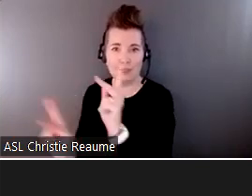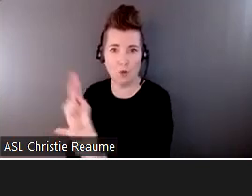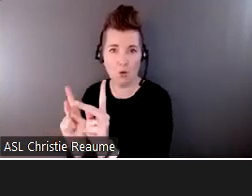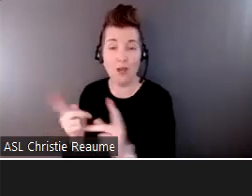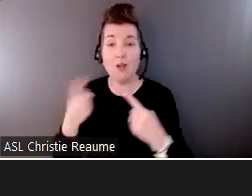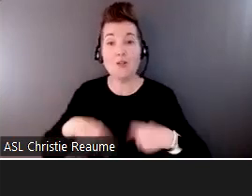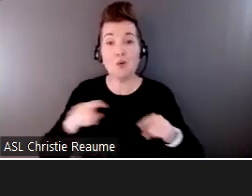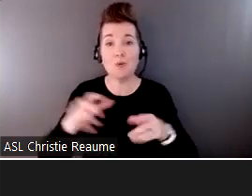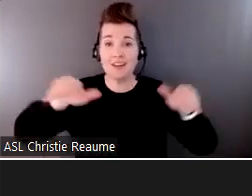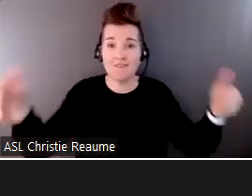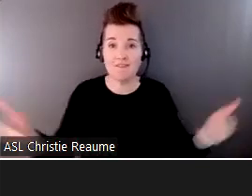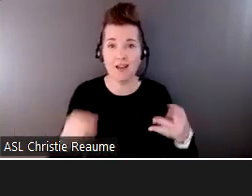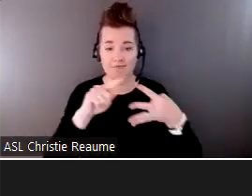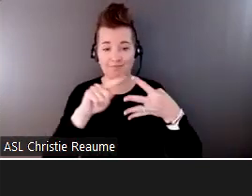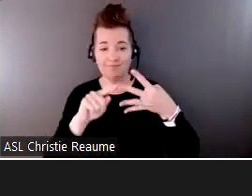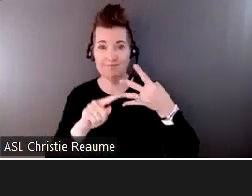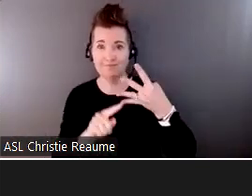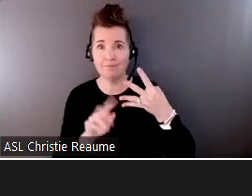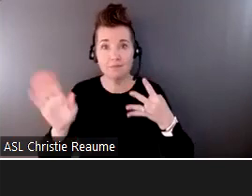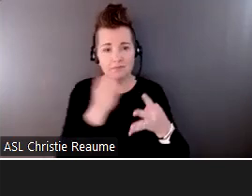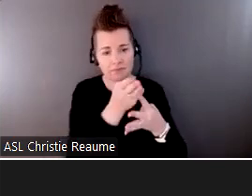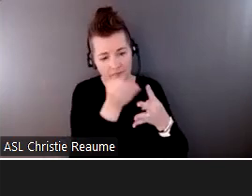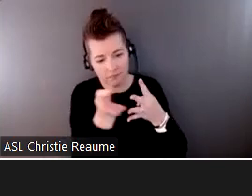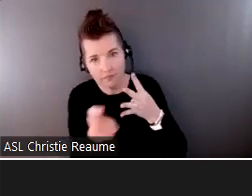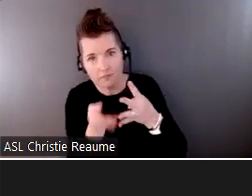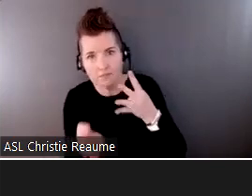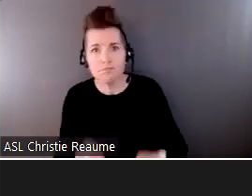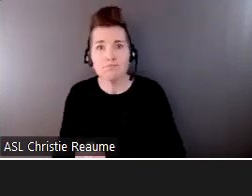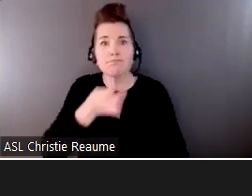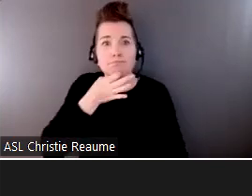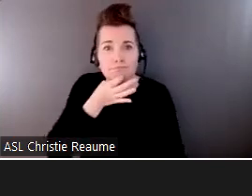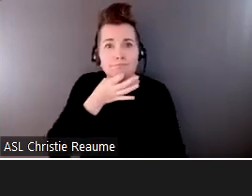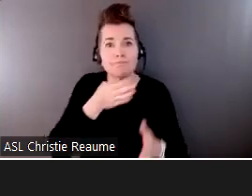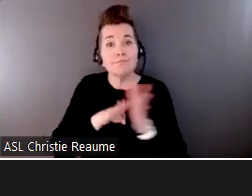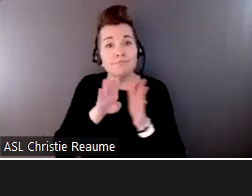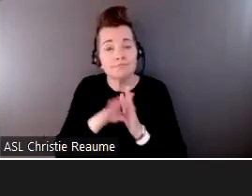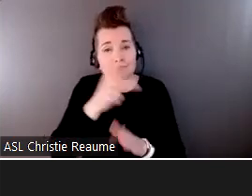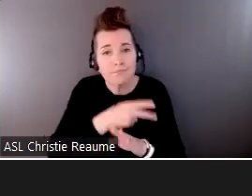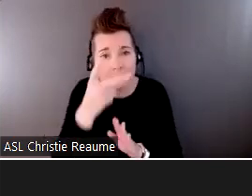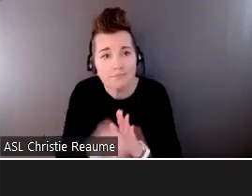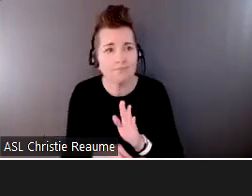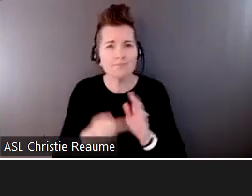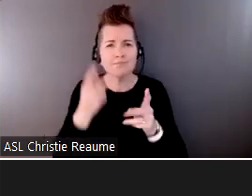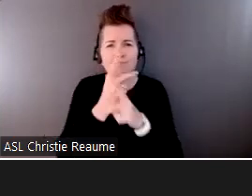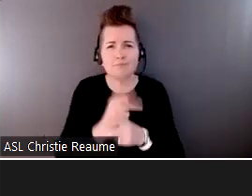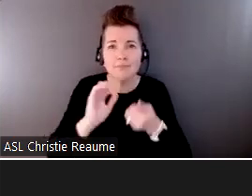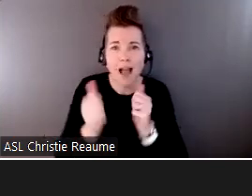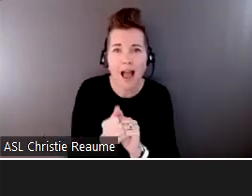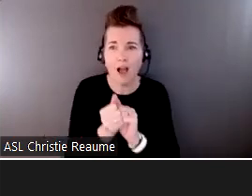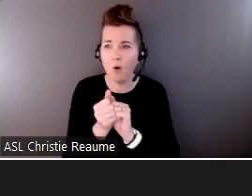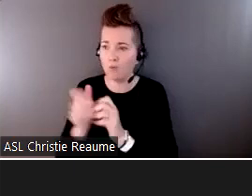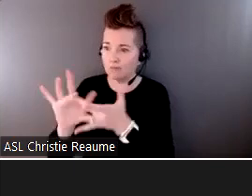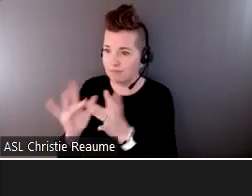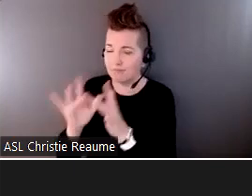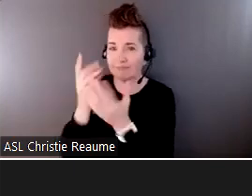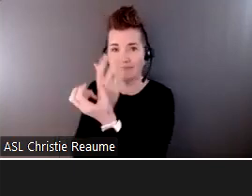working diligently in their field to develop programs and Innovative work to create cyber safe spaces for older adults in